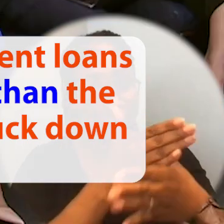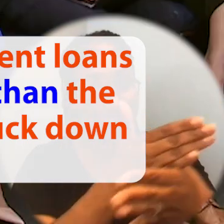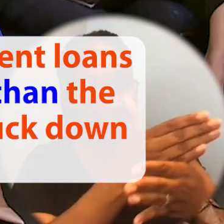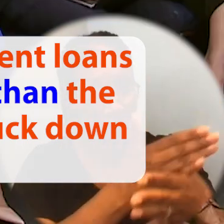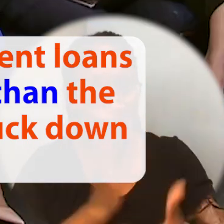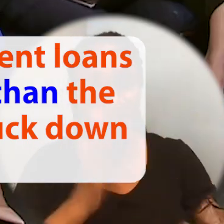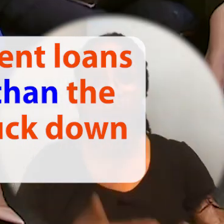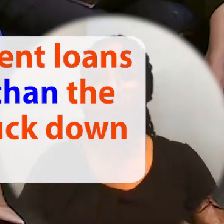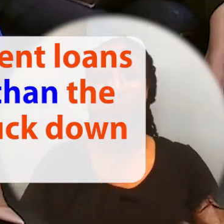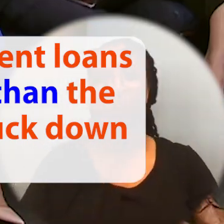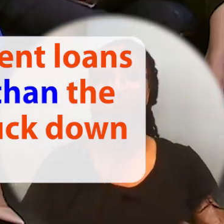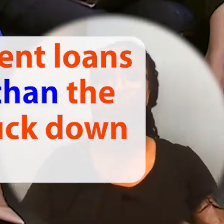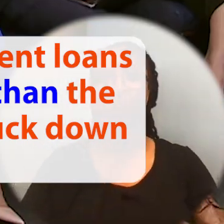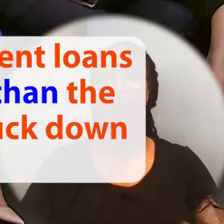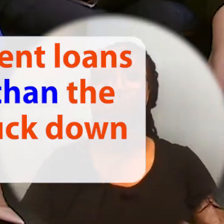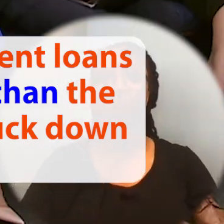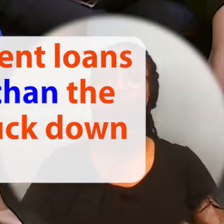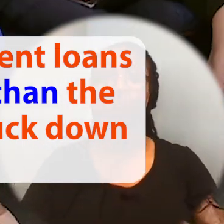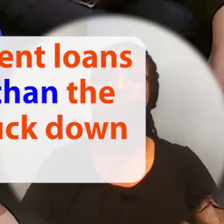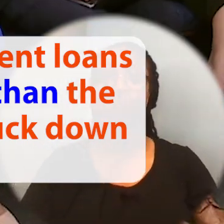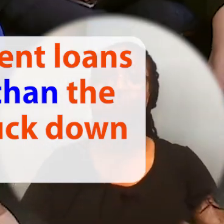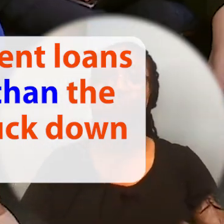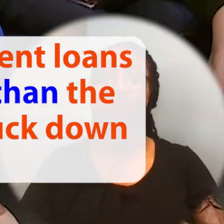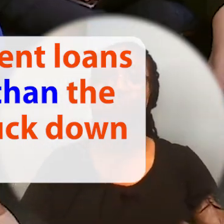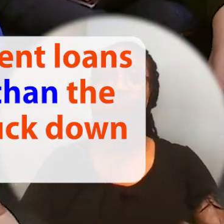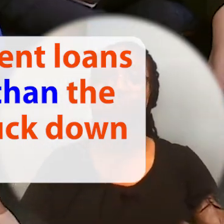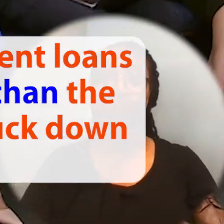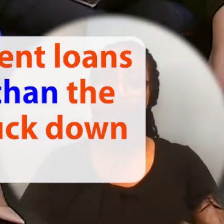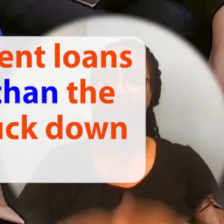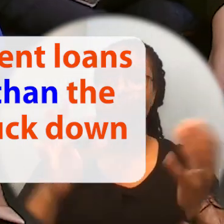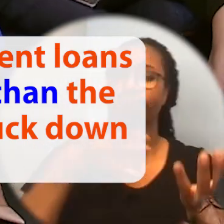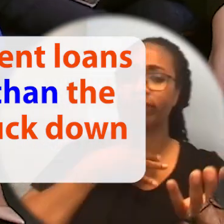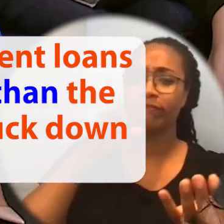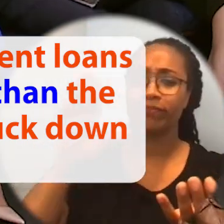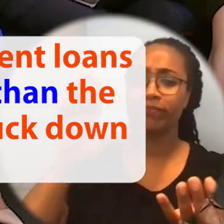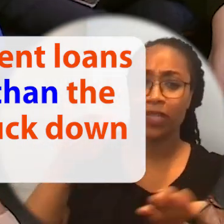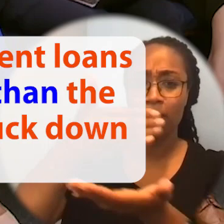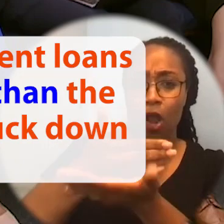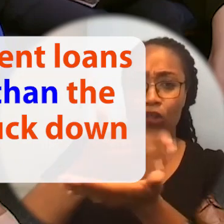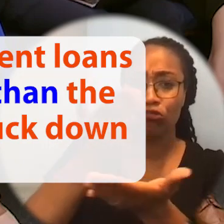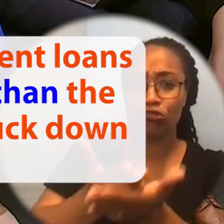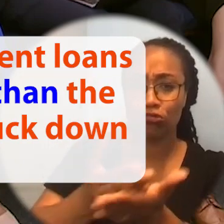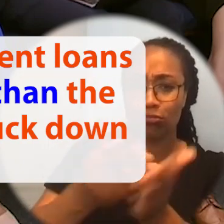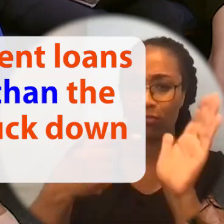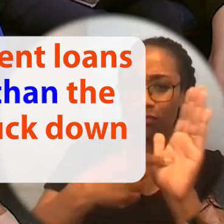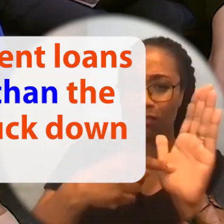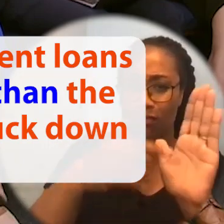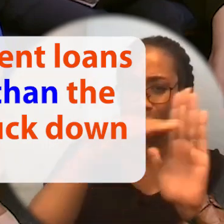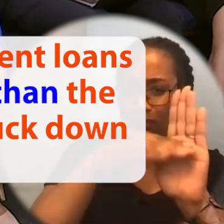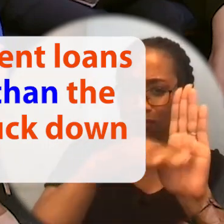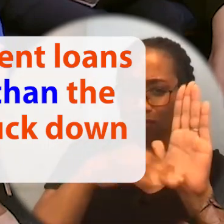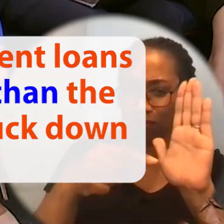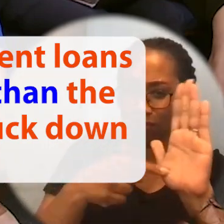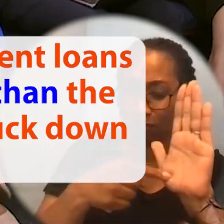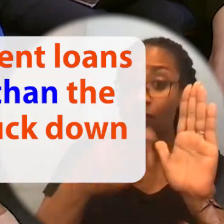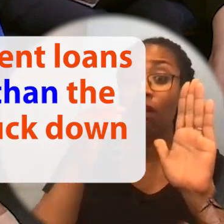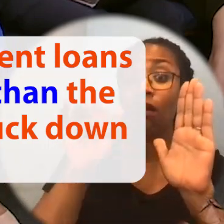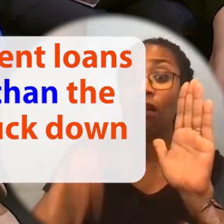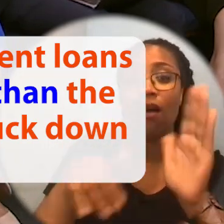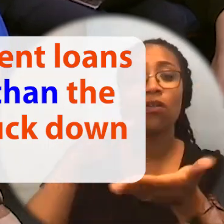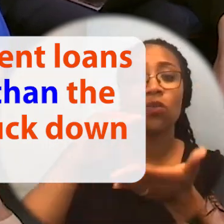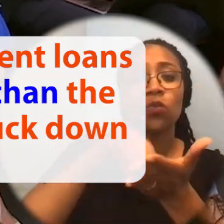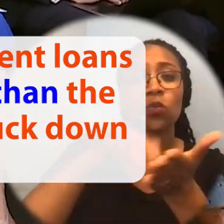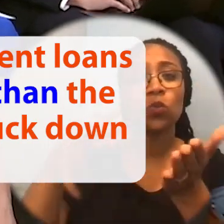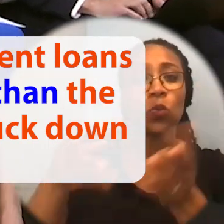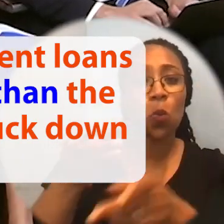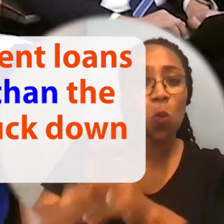The Penn Wharton Budget Model recalculated costs based on the new rules for the student loan forgiveness. The model now says that those rules will cost an